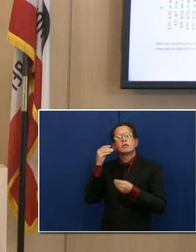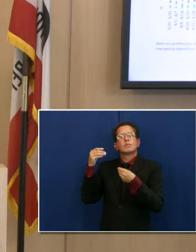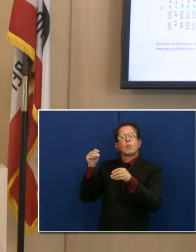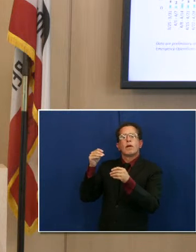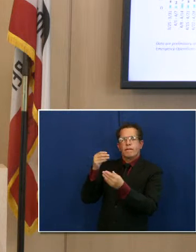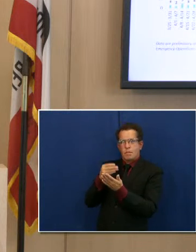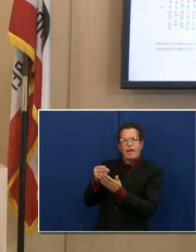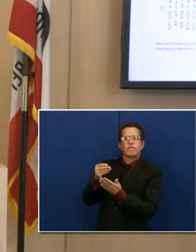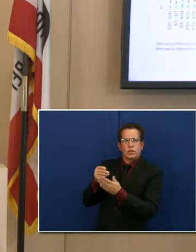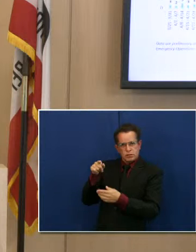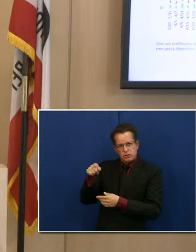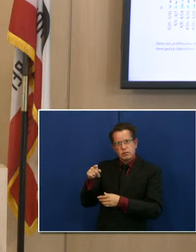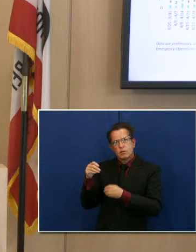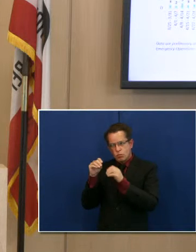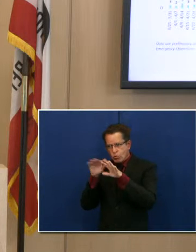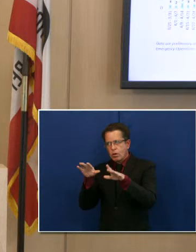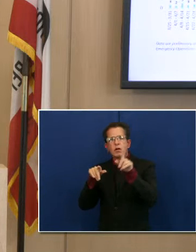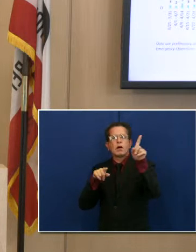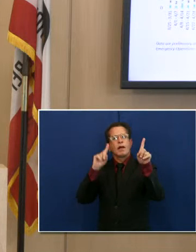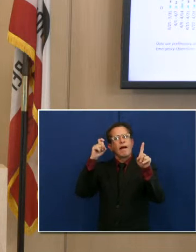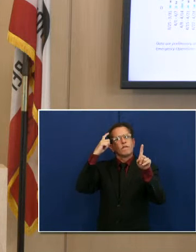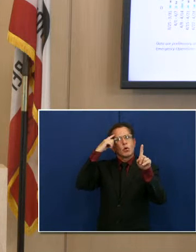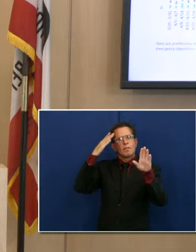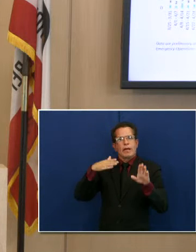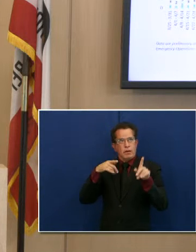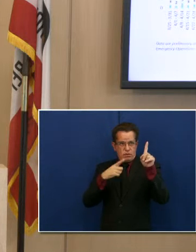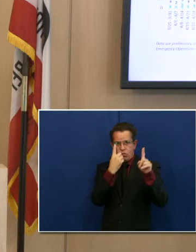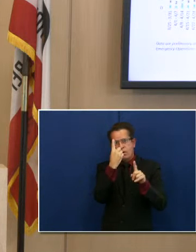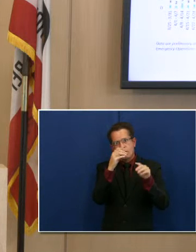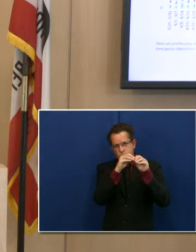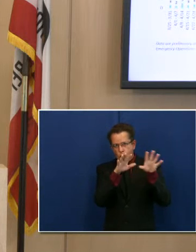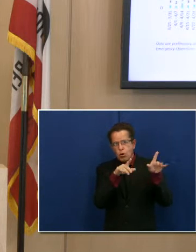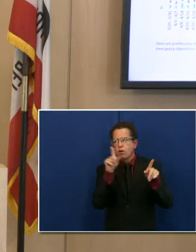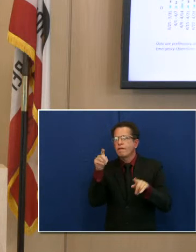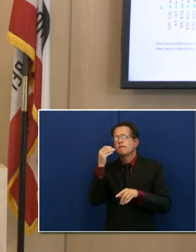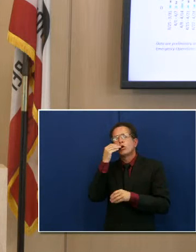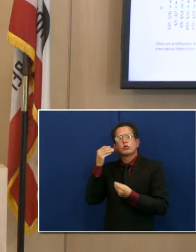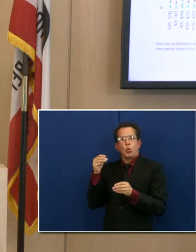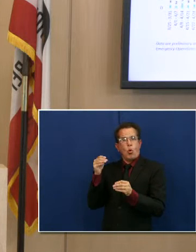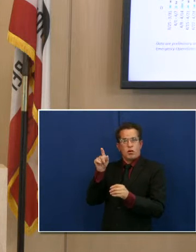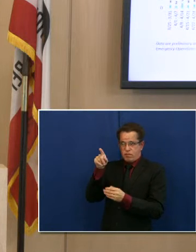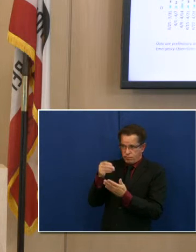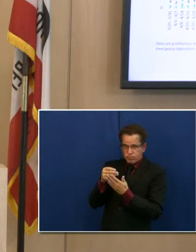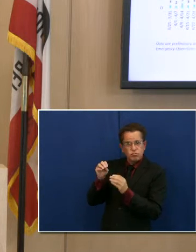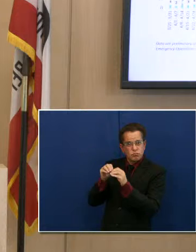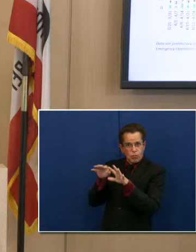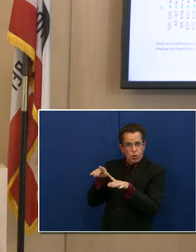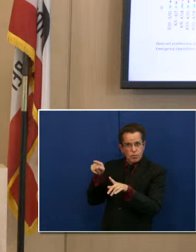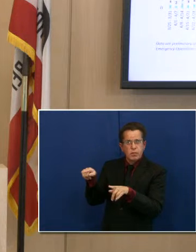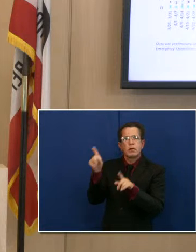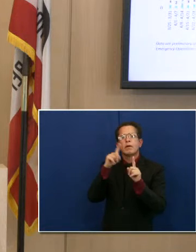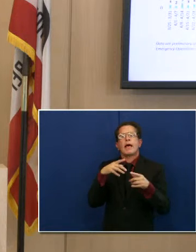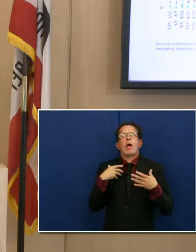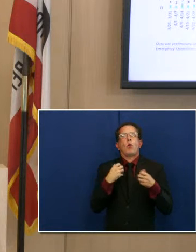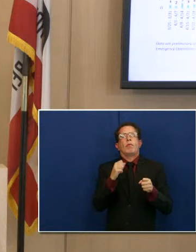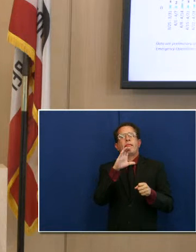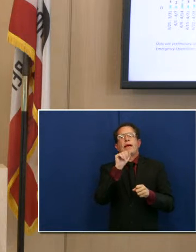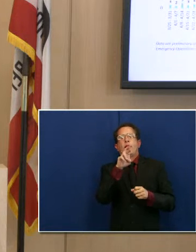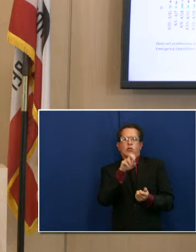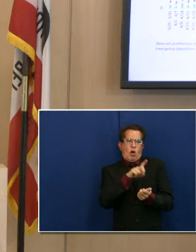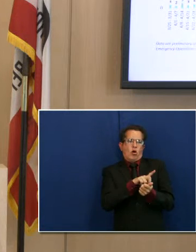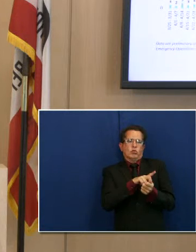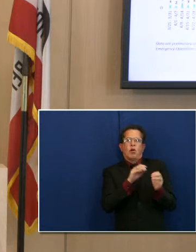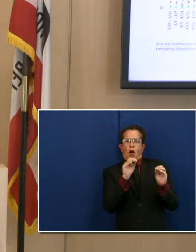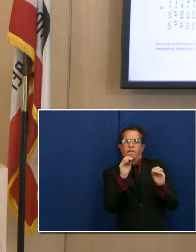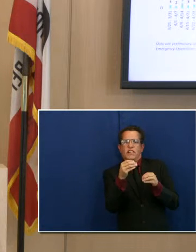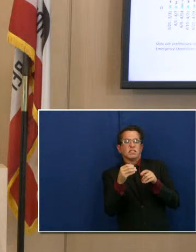setting, there's 1 in government setting and a grocery setting, and then lastly 1 in a healthcare setting.